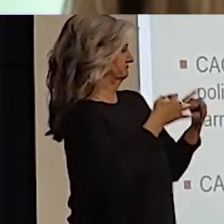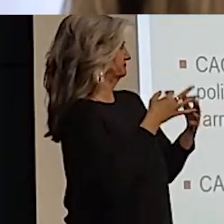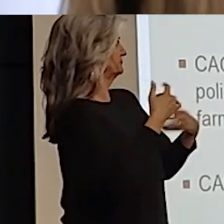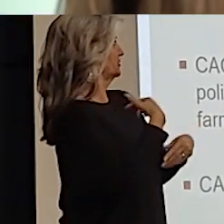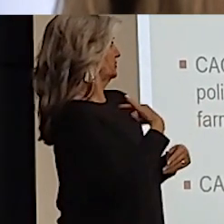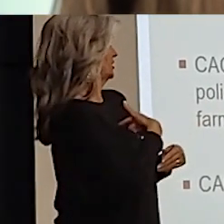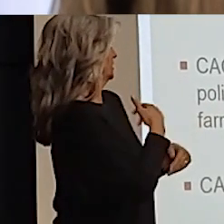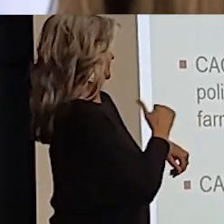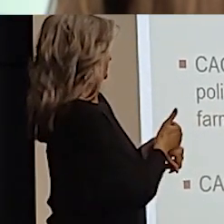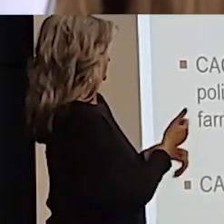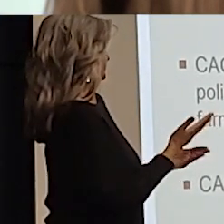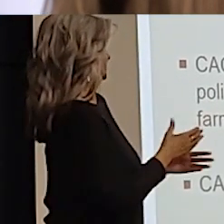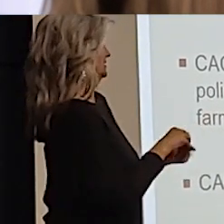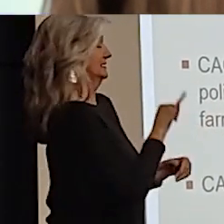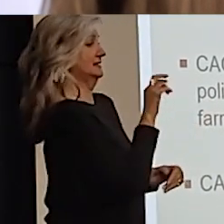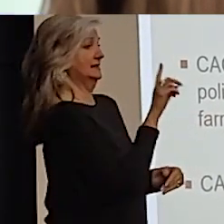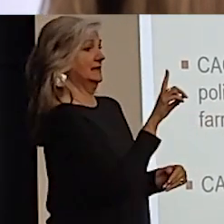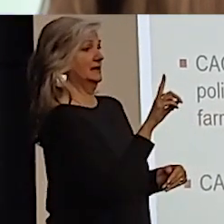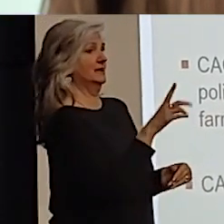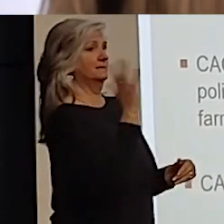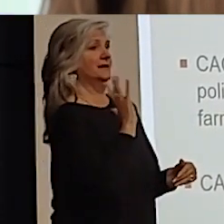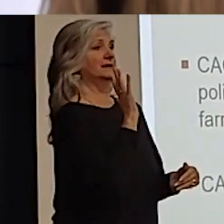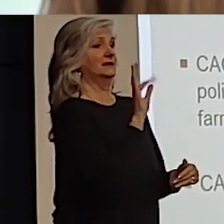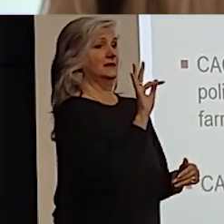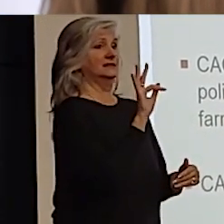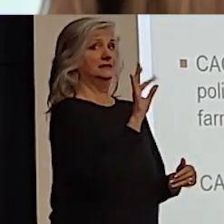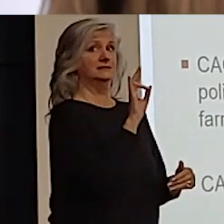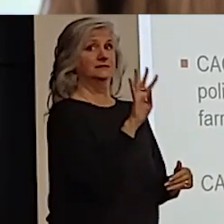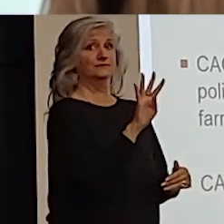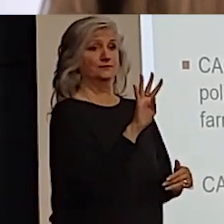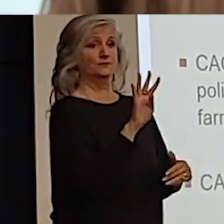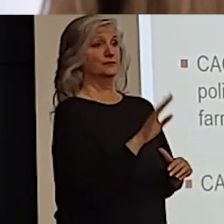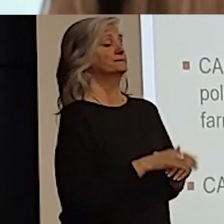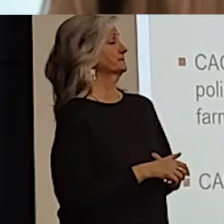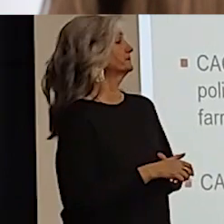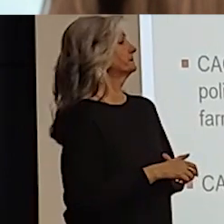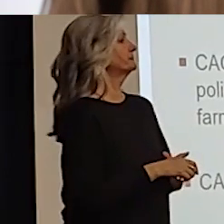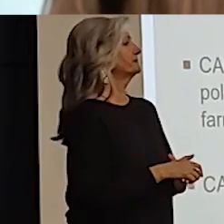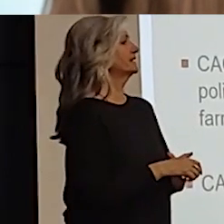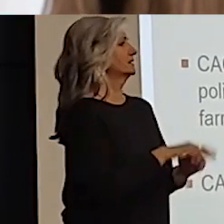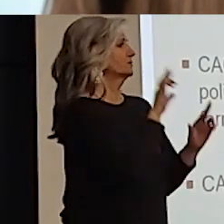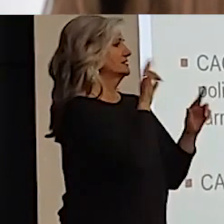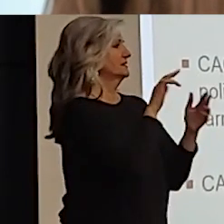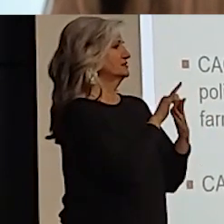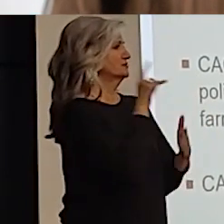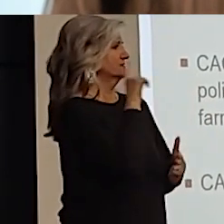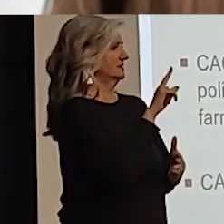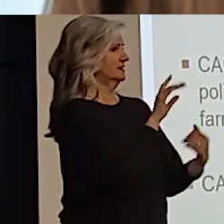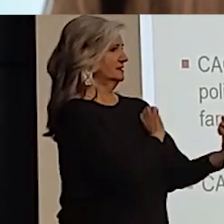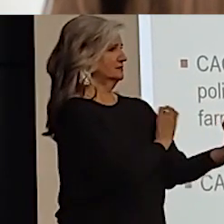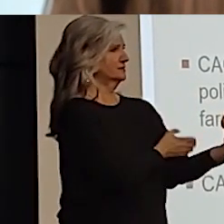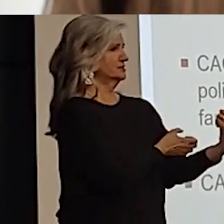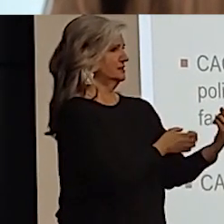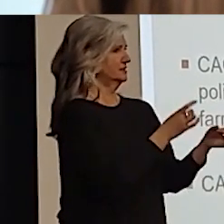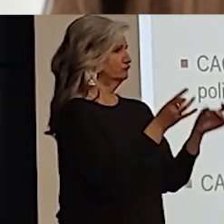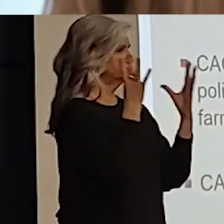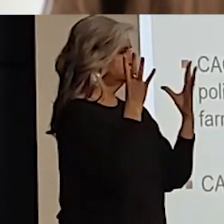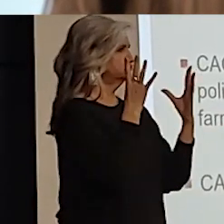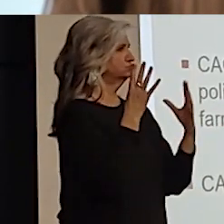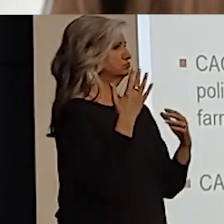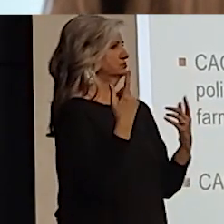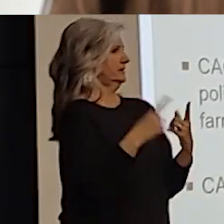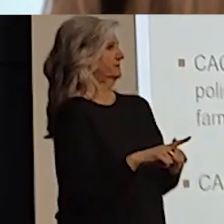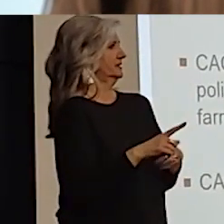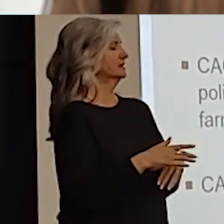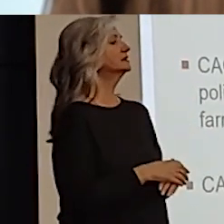was founded here in Indiana back in 1974 in response to the energy crisis. A